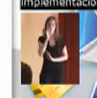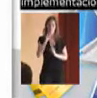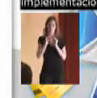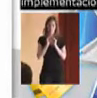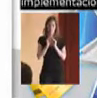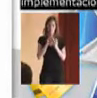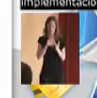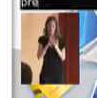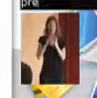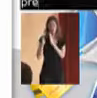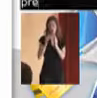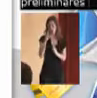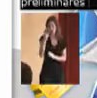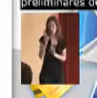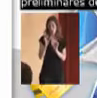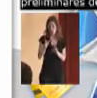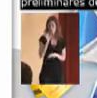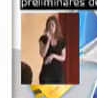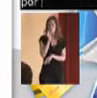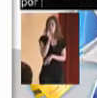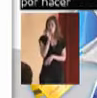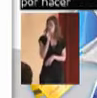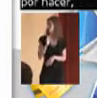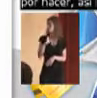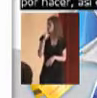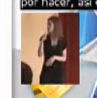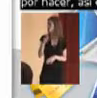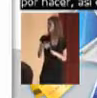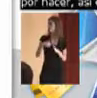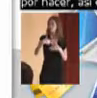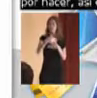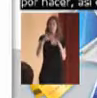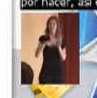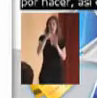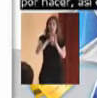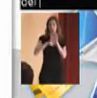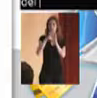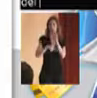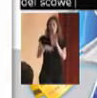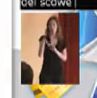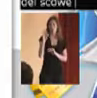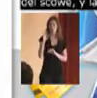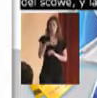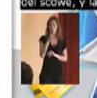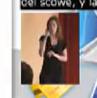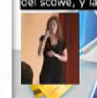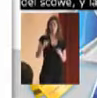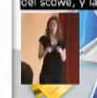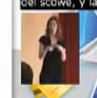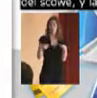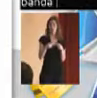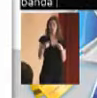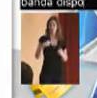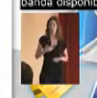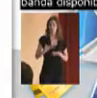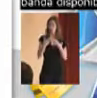software implementation, and tests with users and software is still pending. We still also